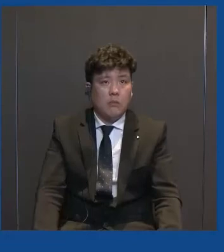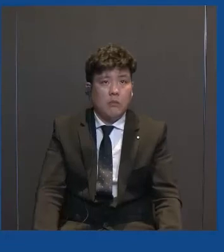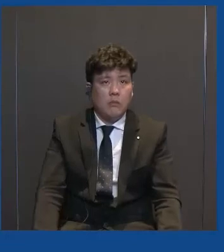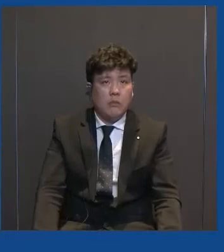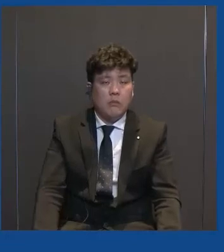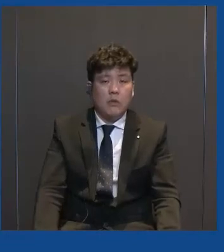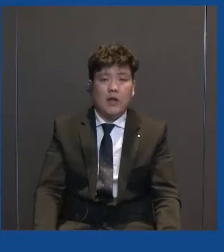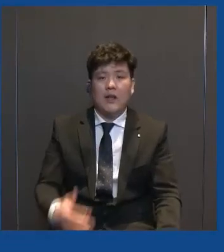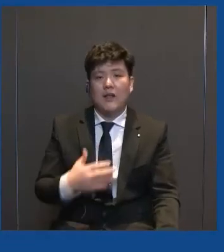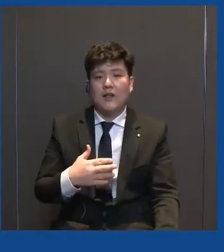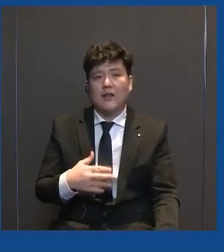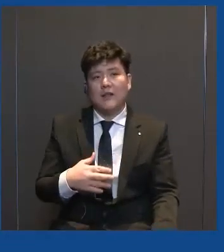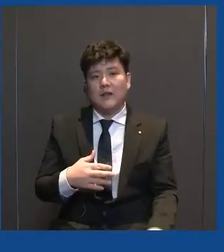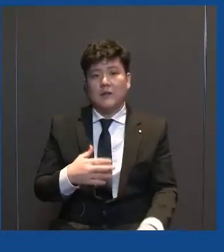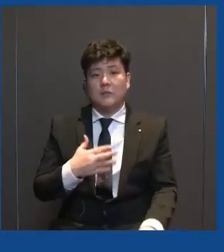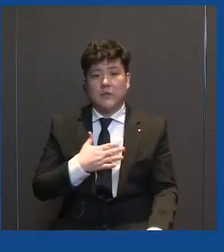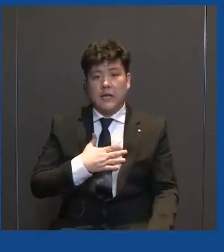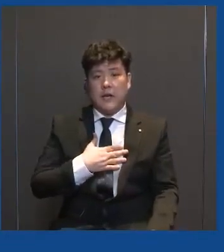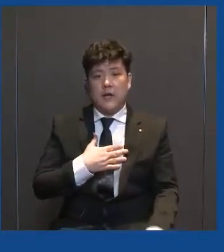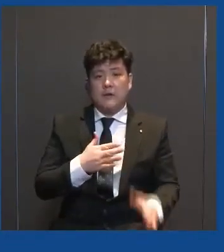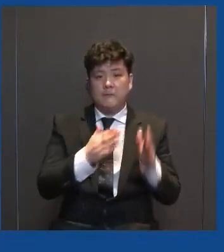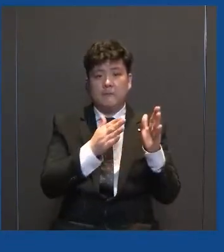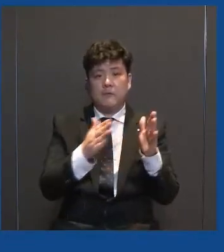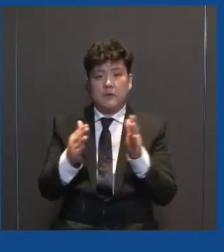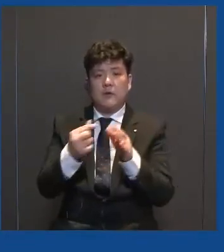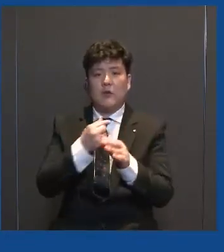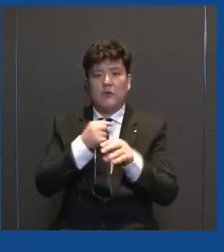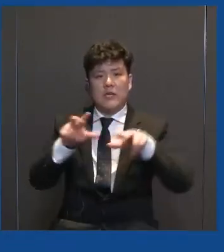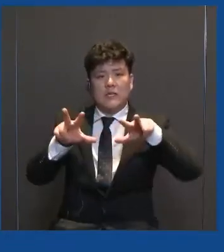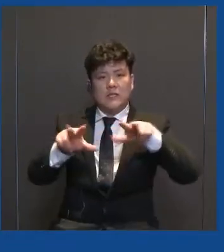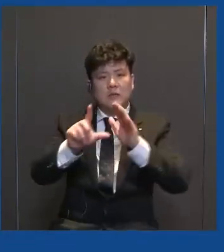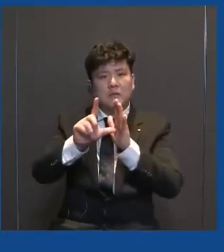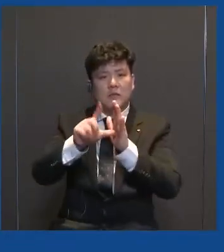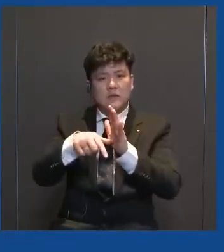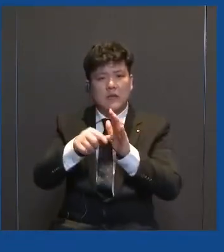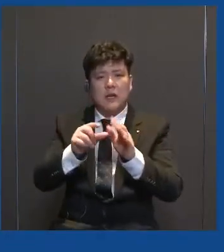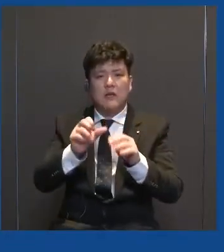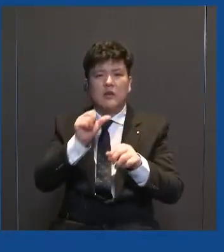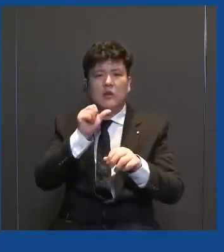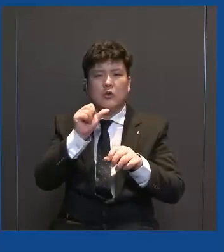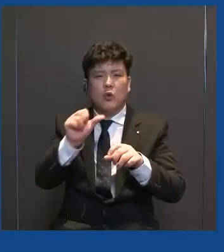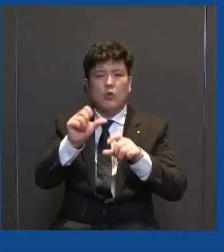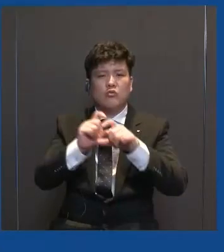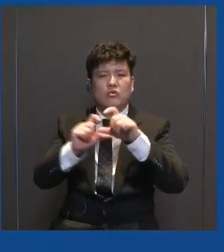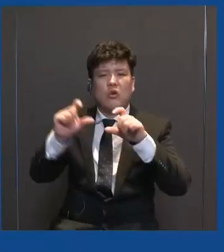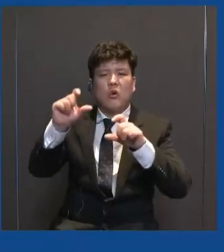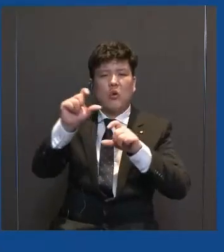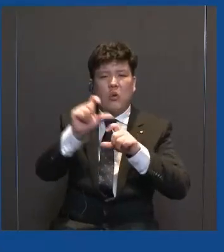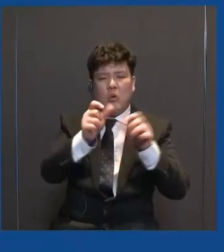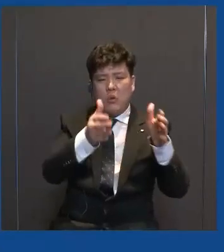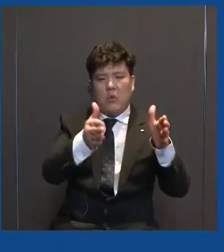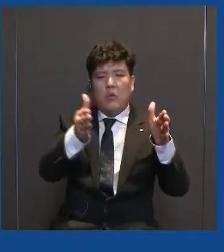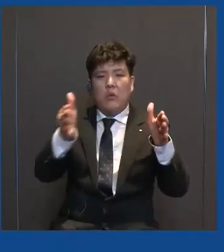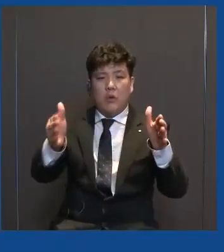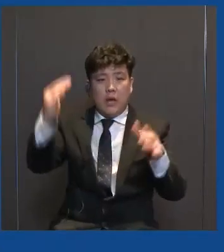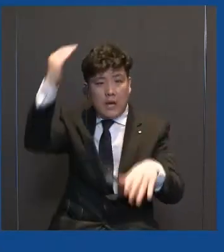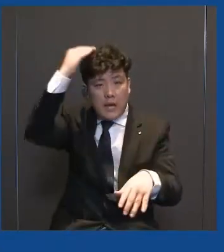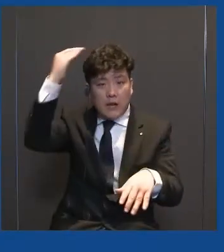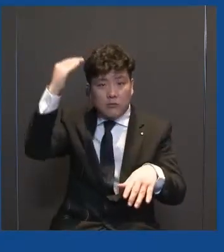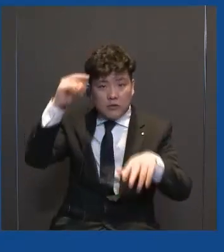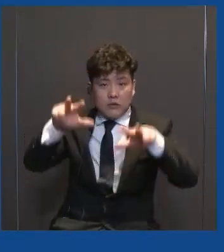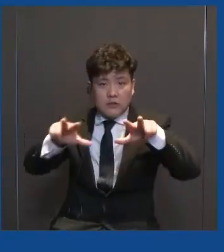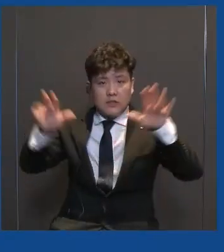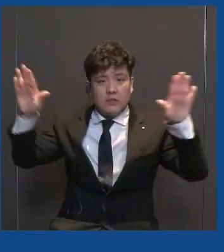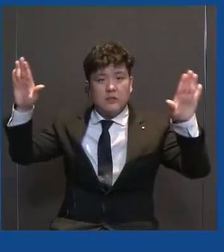Seeing no hand going up, perhaps it is time for me to wrap up. Given that we are already